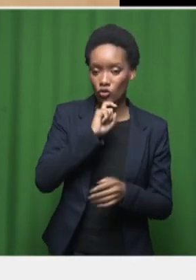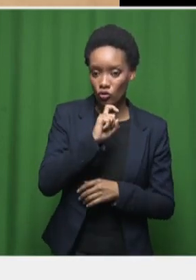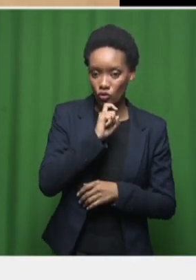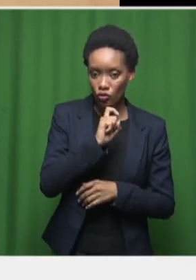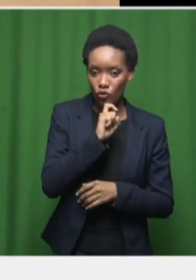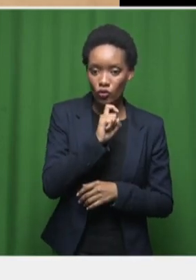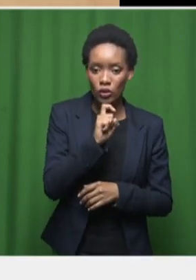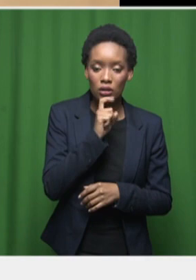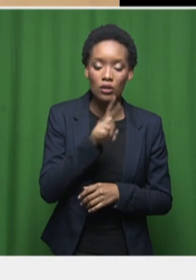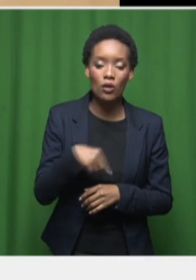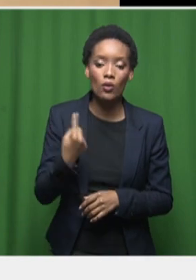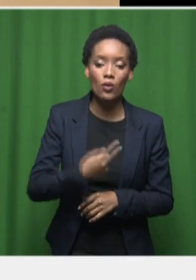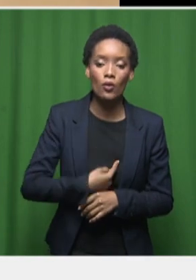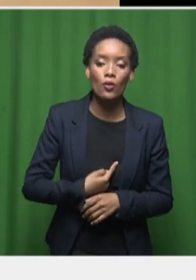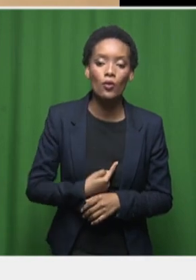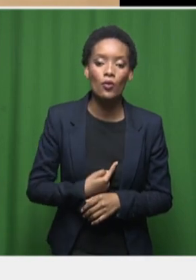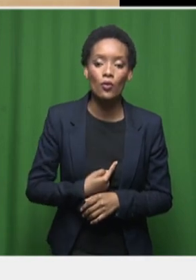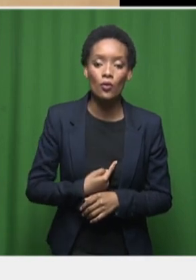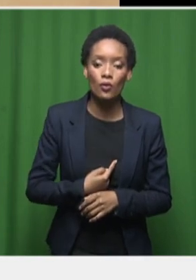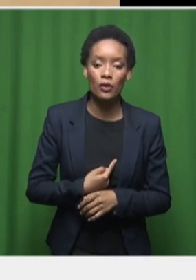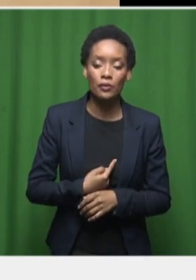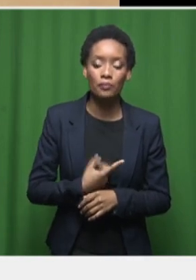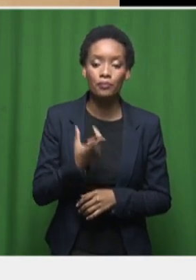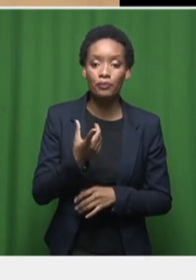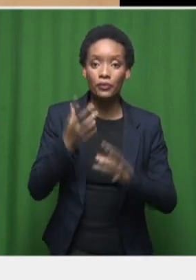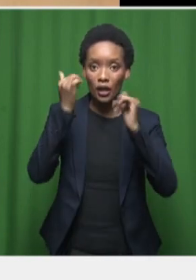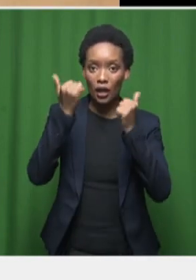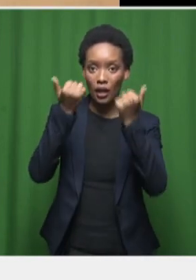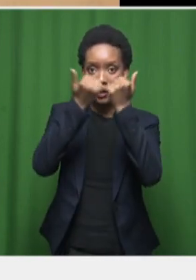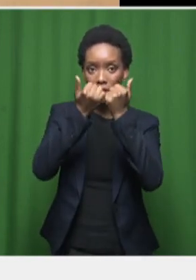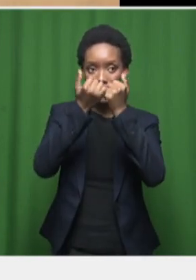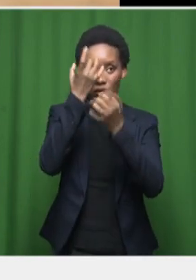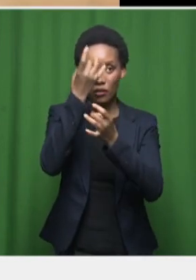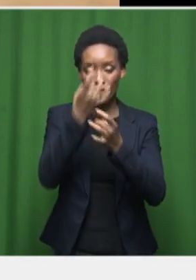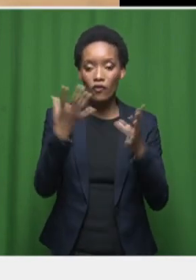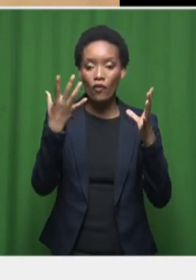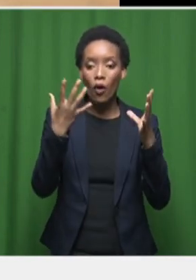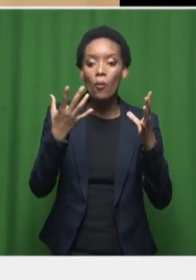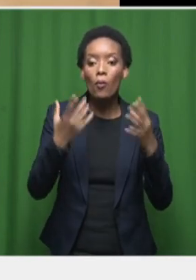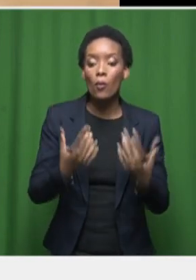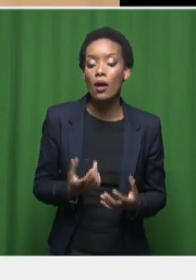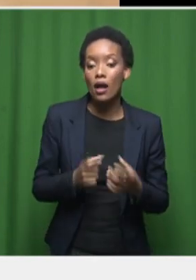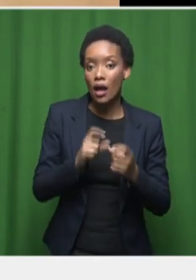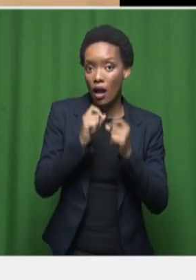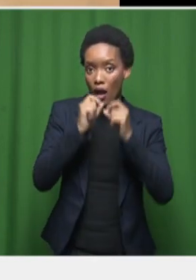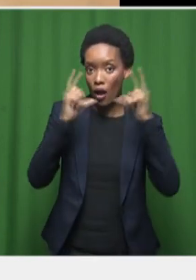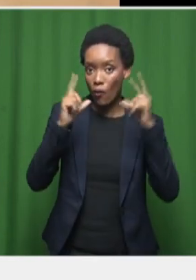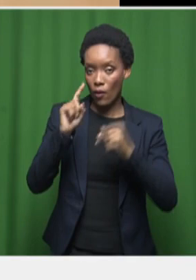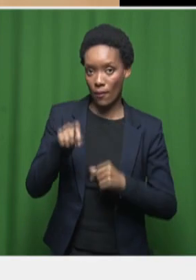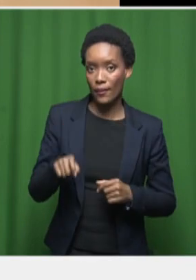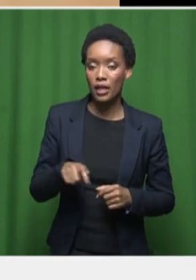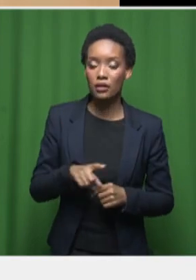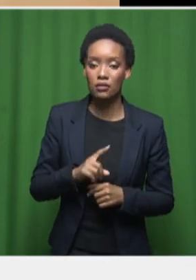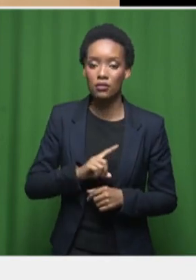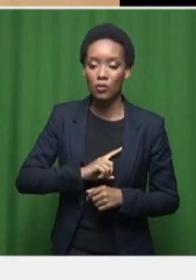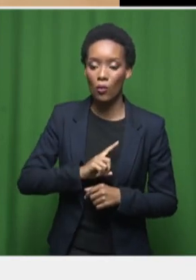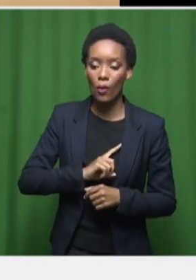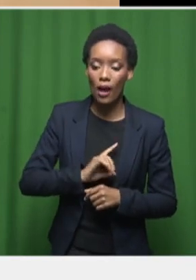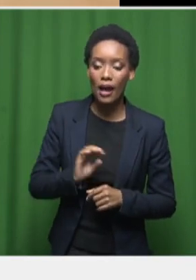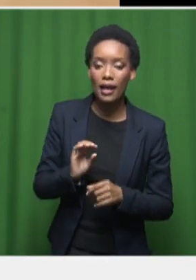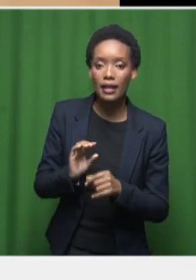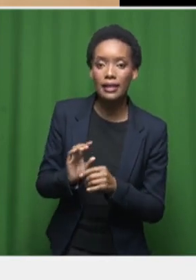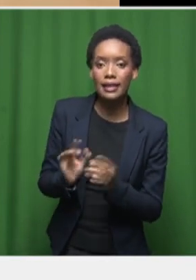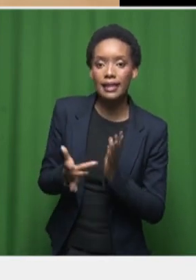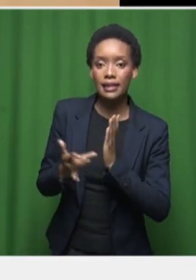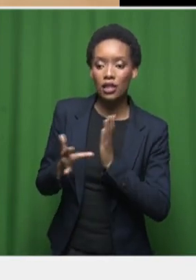to inform the academics to be aware that this is what is possible. This is the new technology that is out there